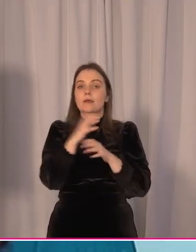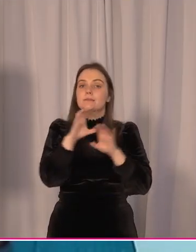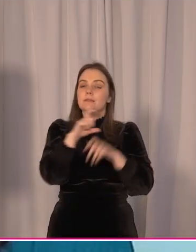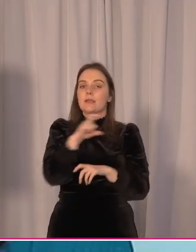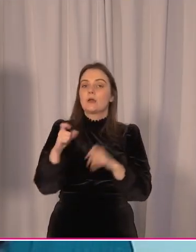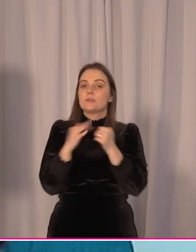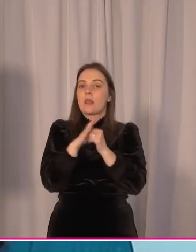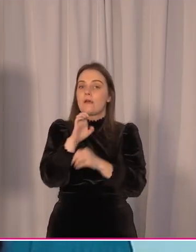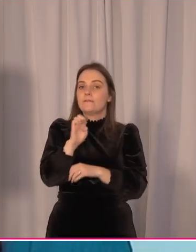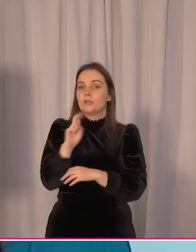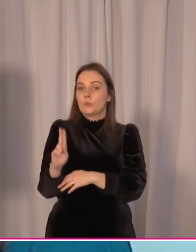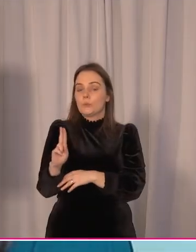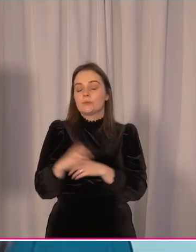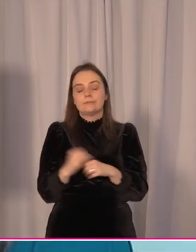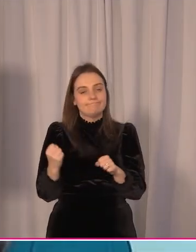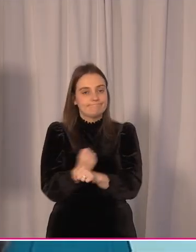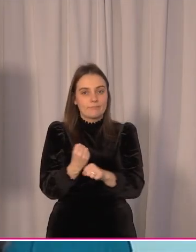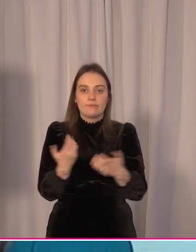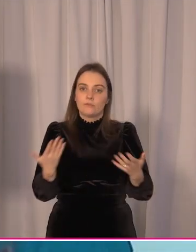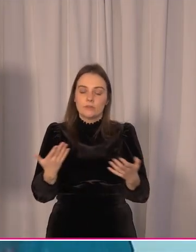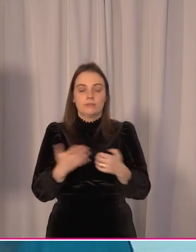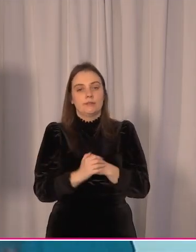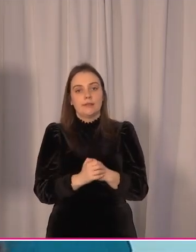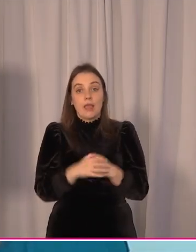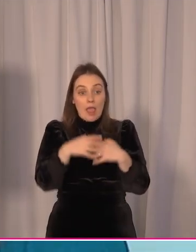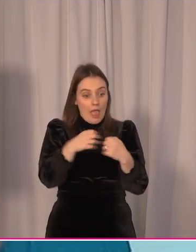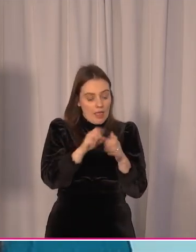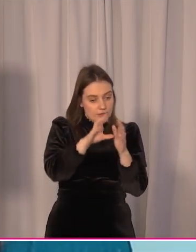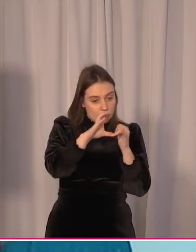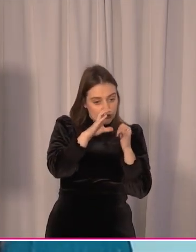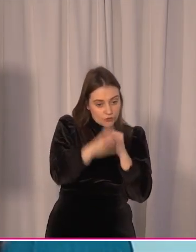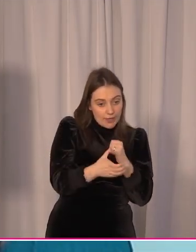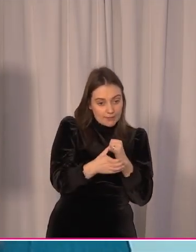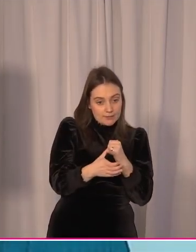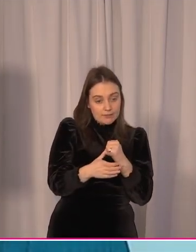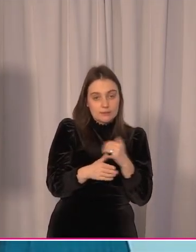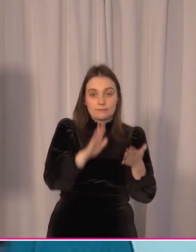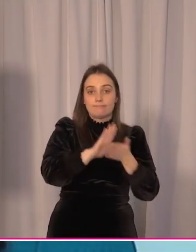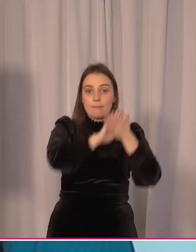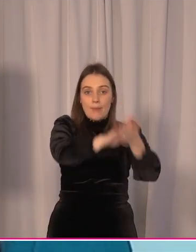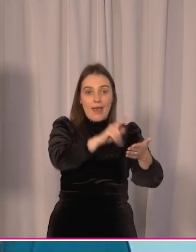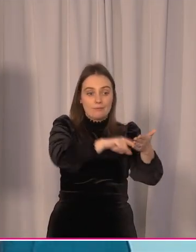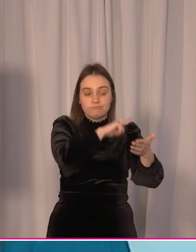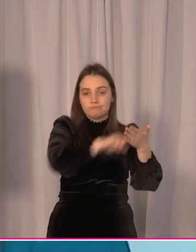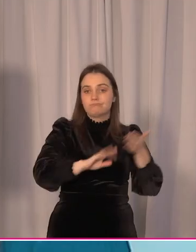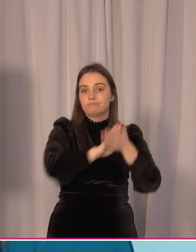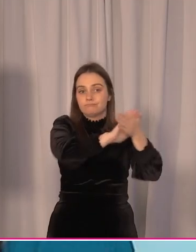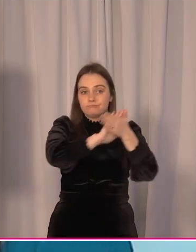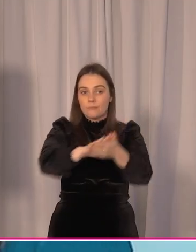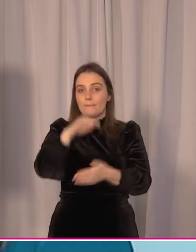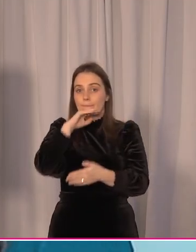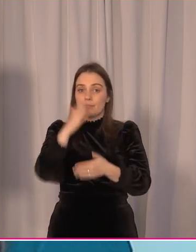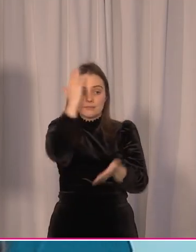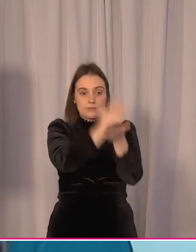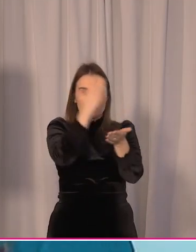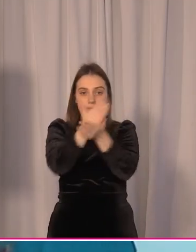So unfortunately, we had the chance to actually ban it and make sure that this doesn't happen to other women with